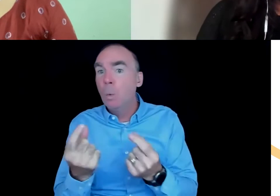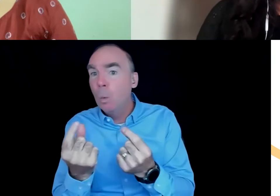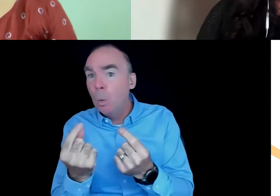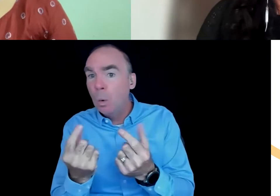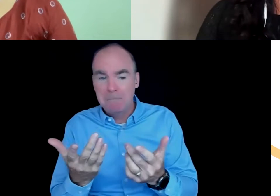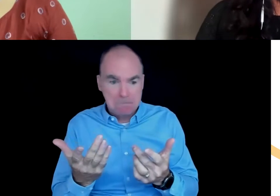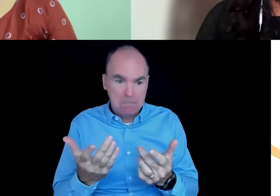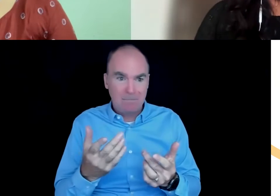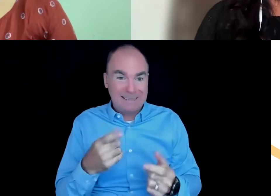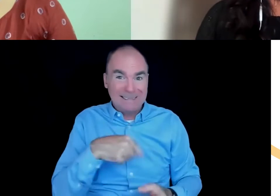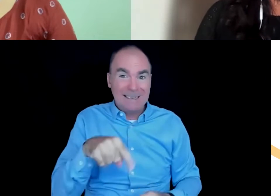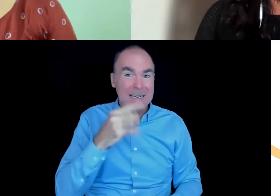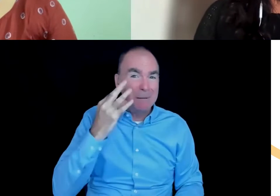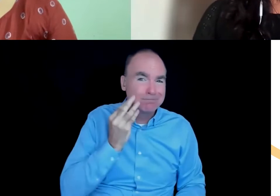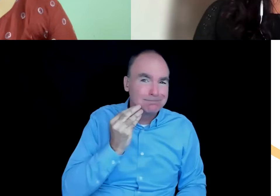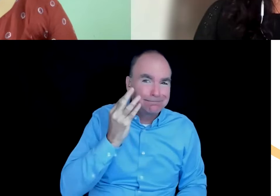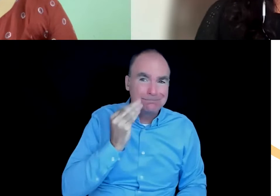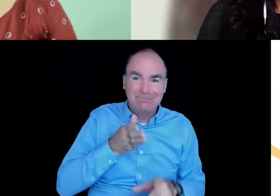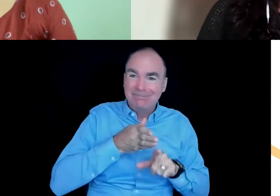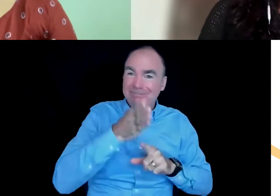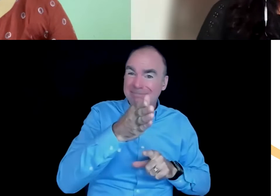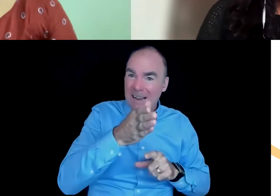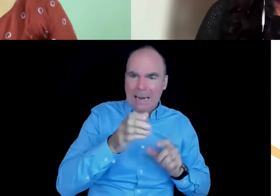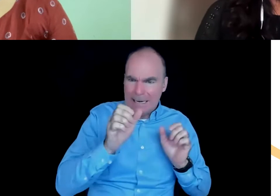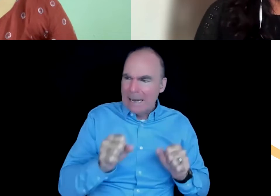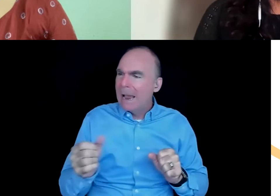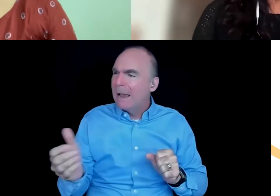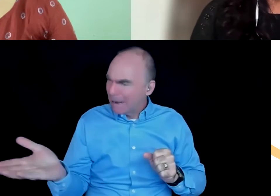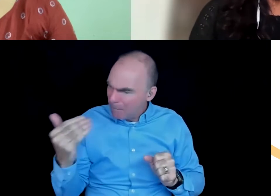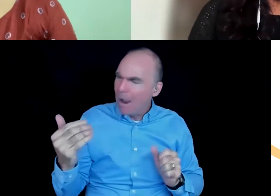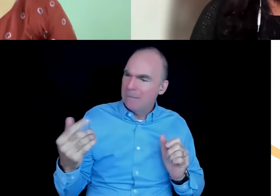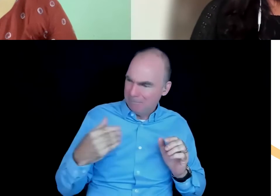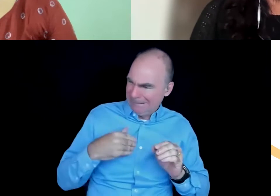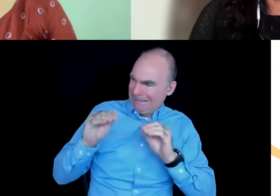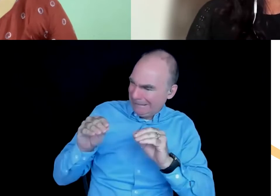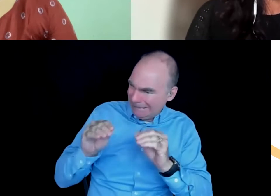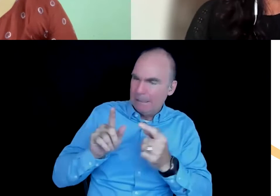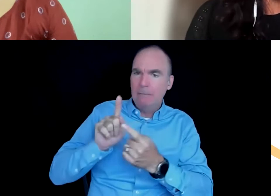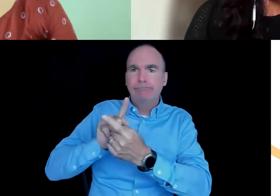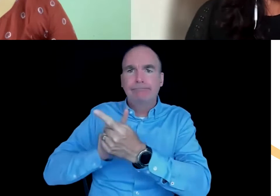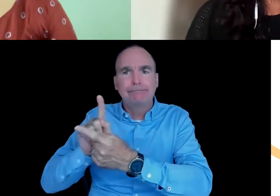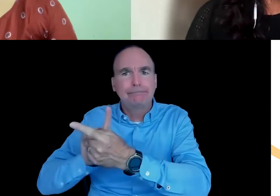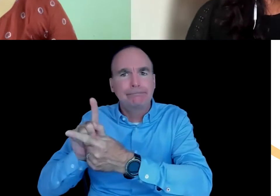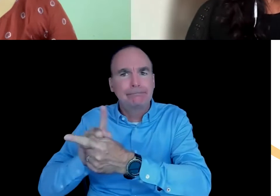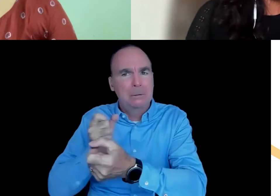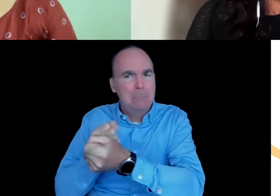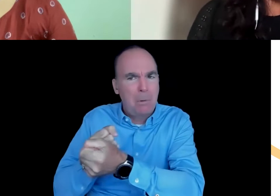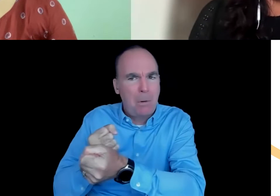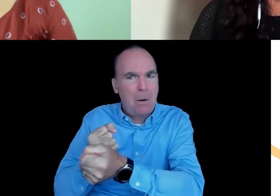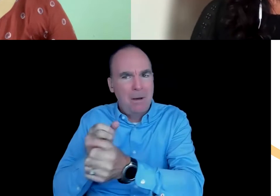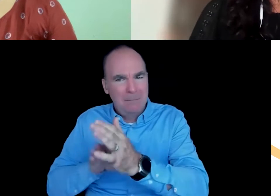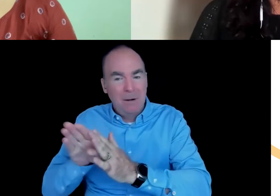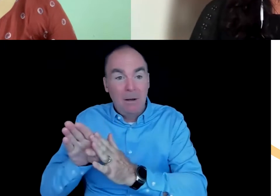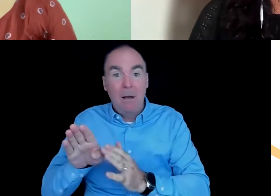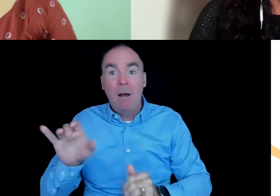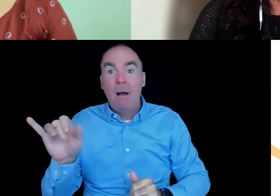more years of experience in the sector. And probably the hardest one that we've heard of is sharing power, you know,